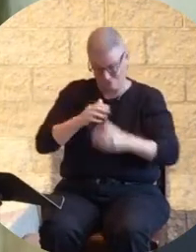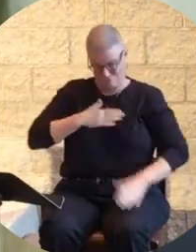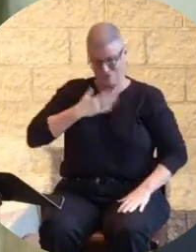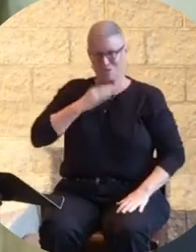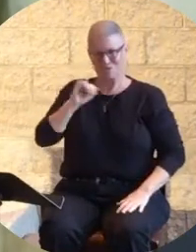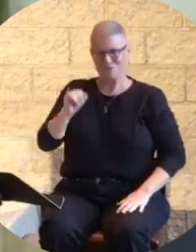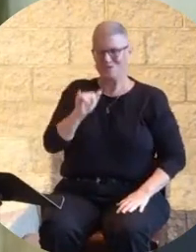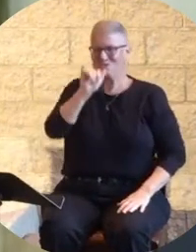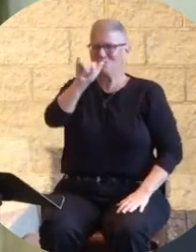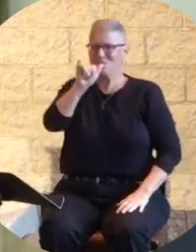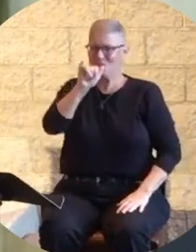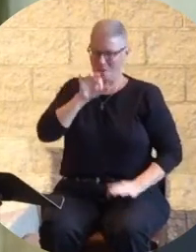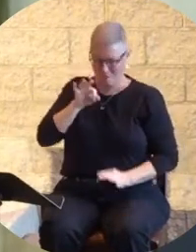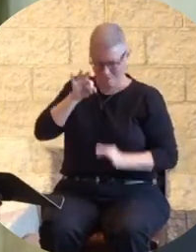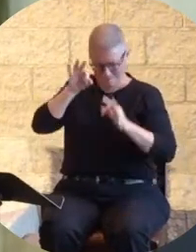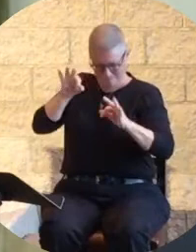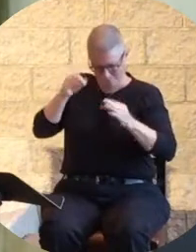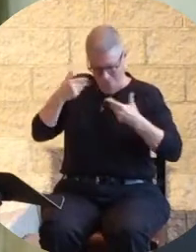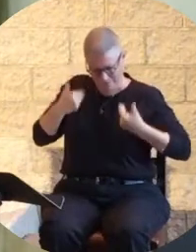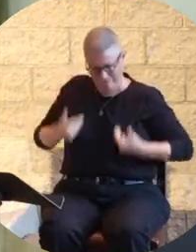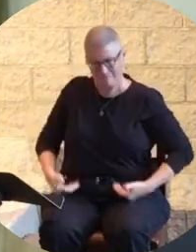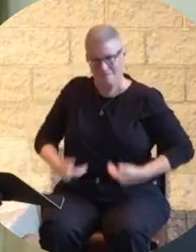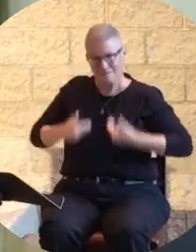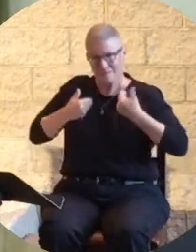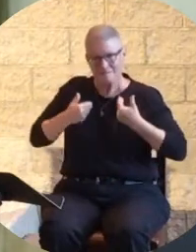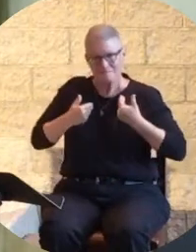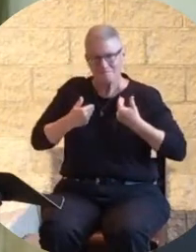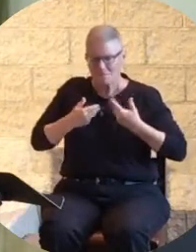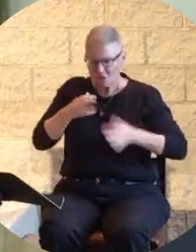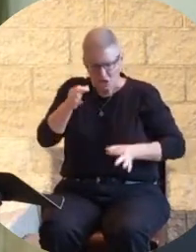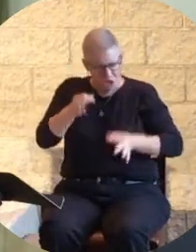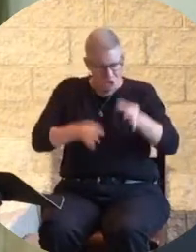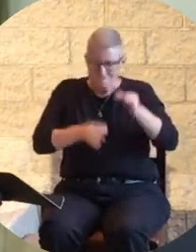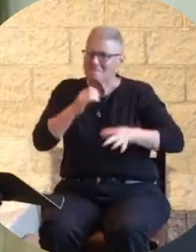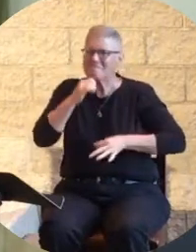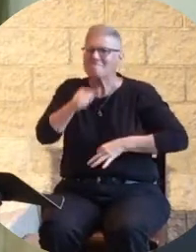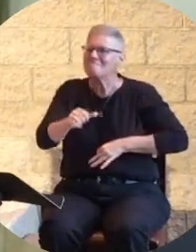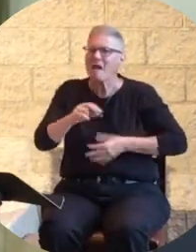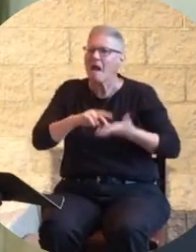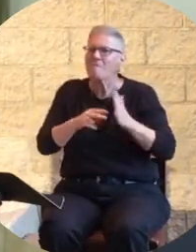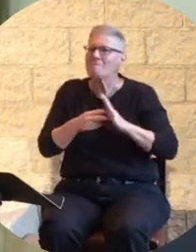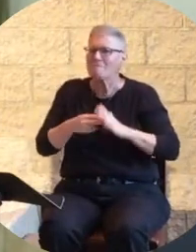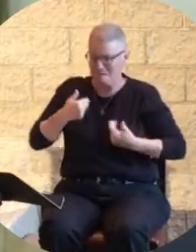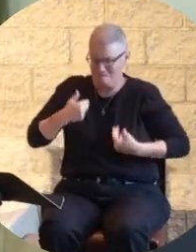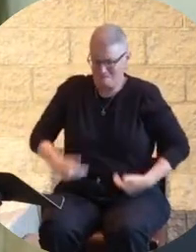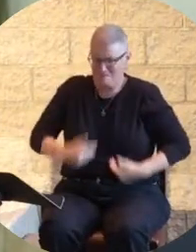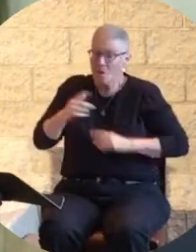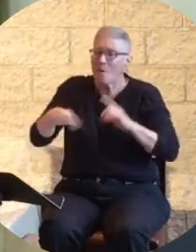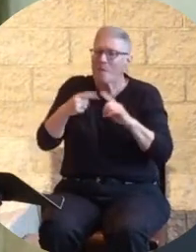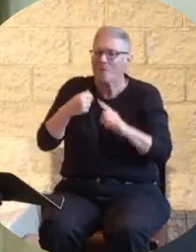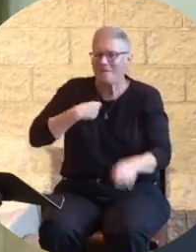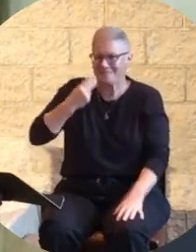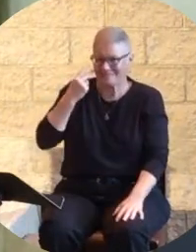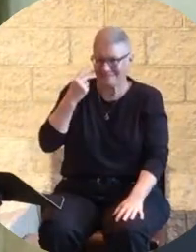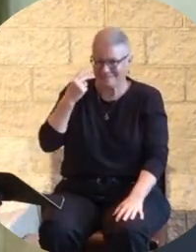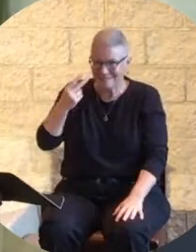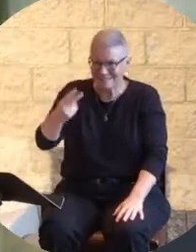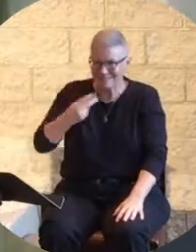Confusion does not define me. When I look within, I see. I just need to breathe and